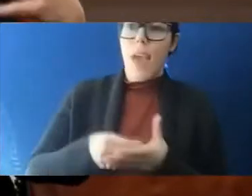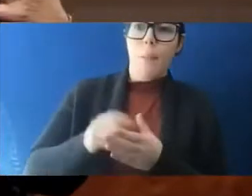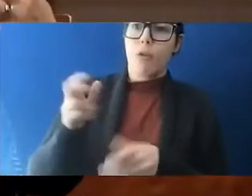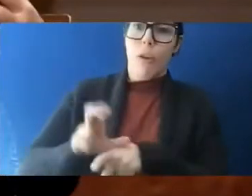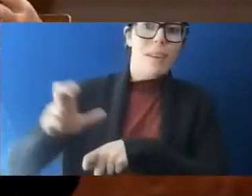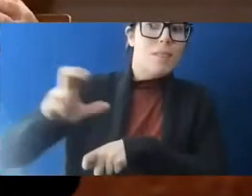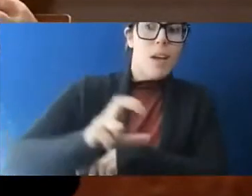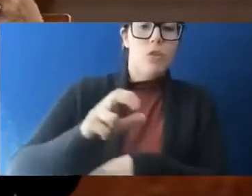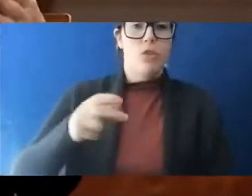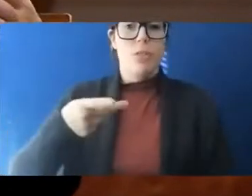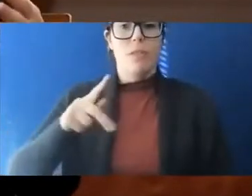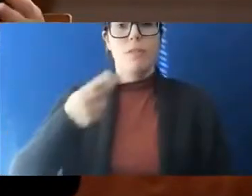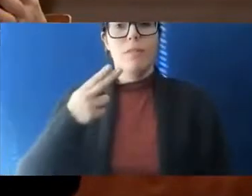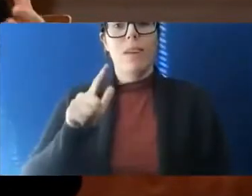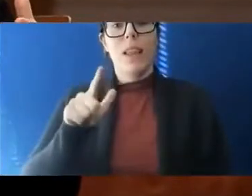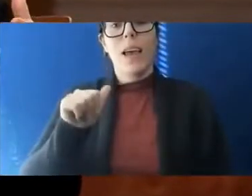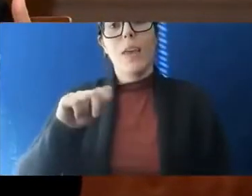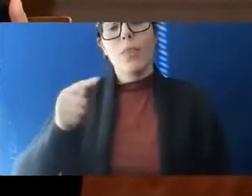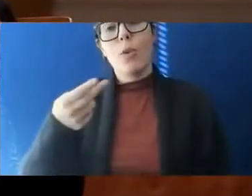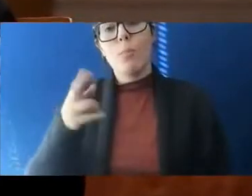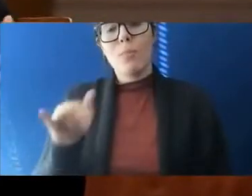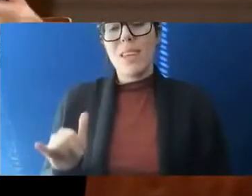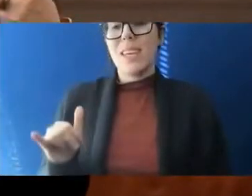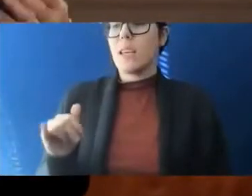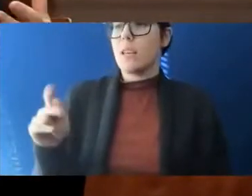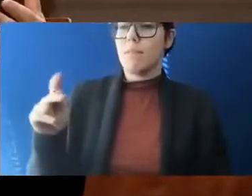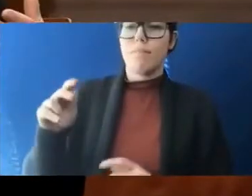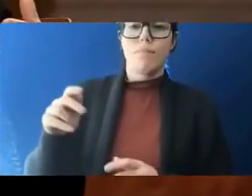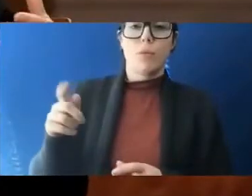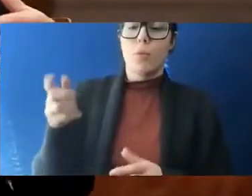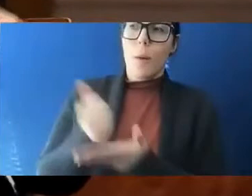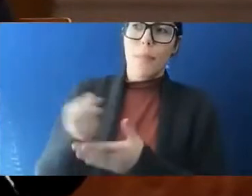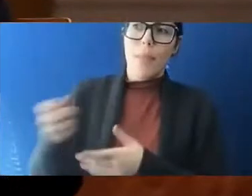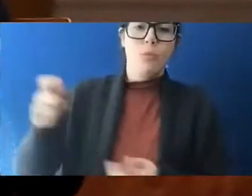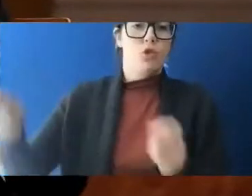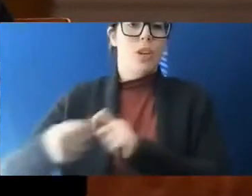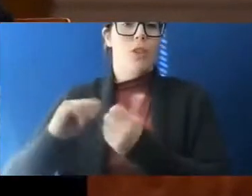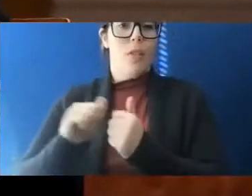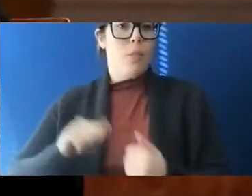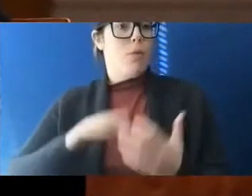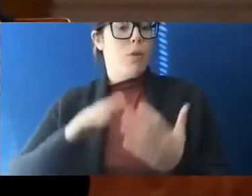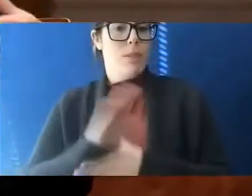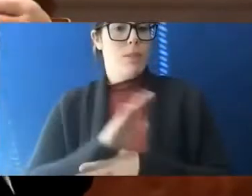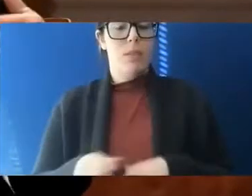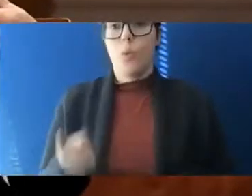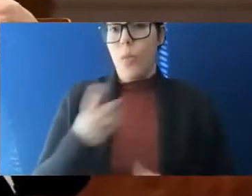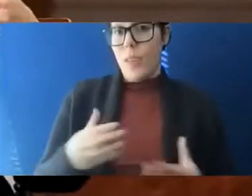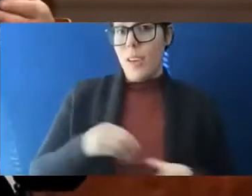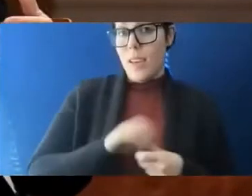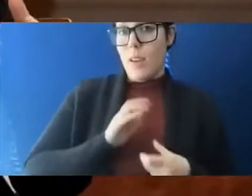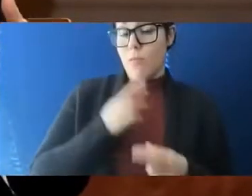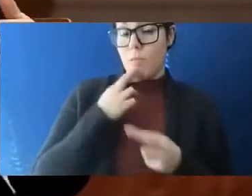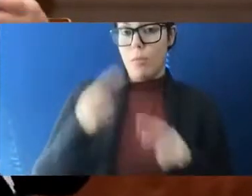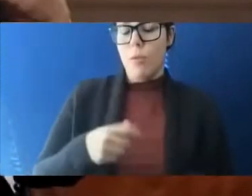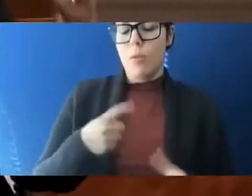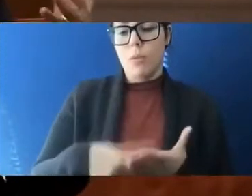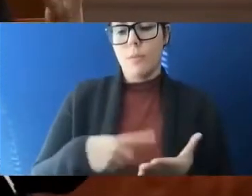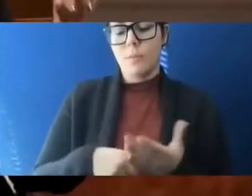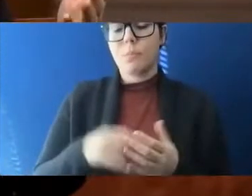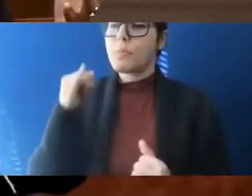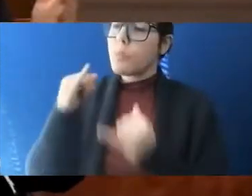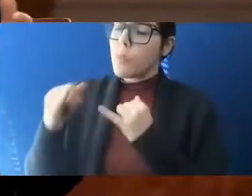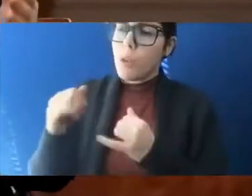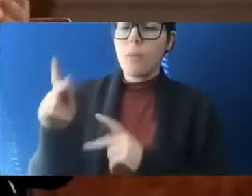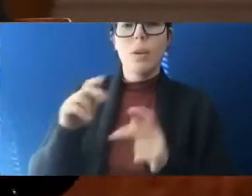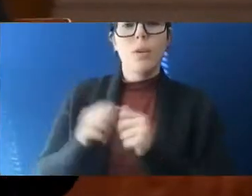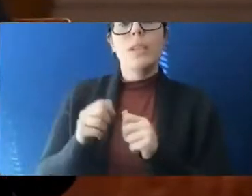philanthropy to learn how to do their business differently. One of the interesting things in the report we discussed, we interviewed people